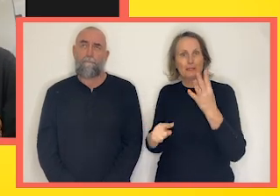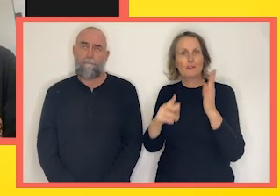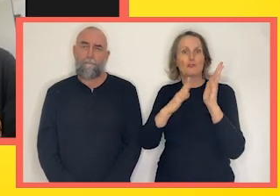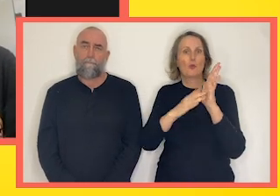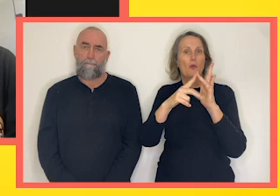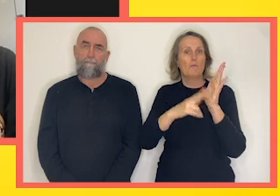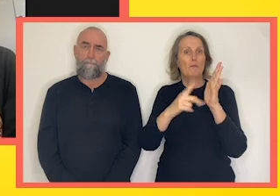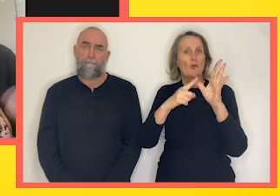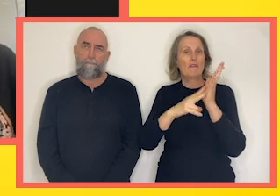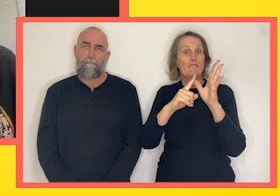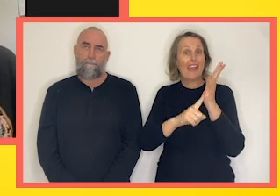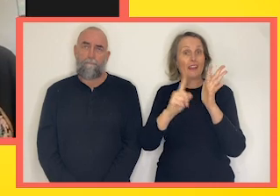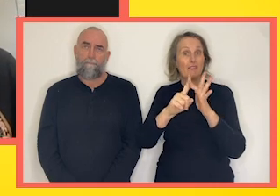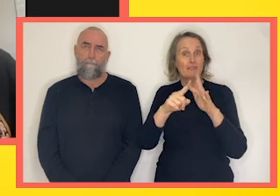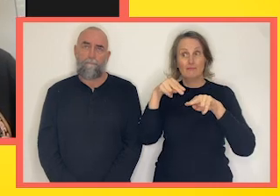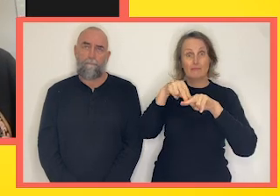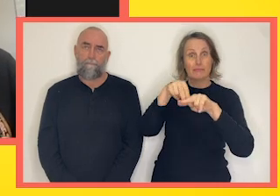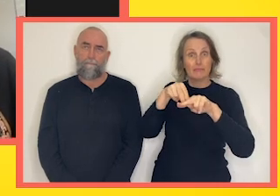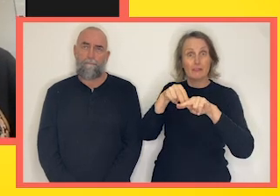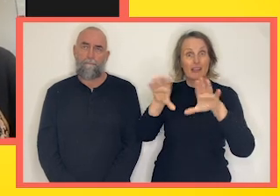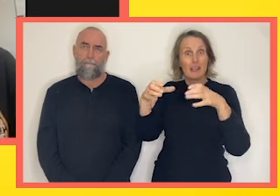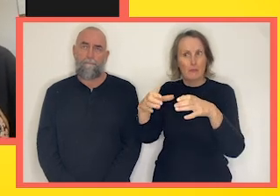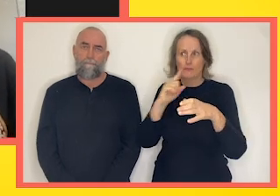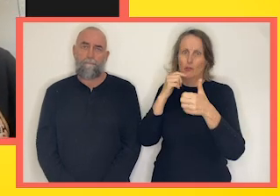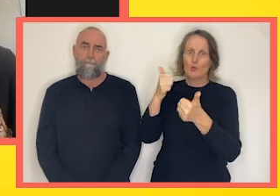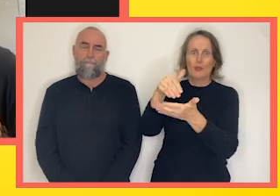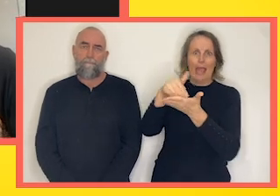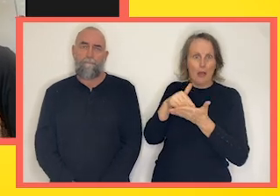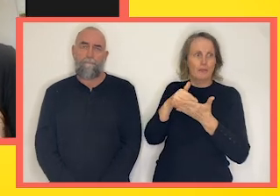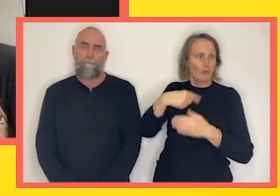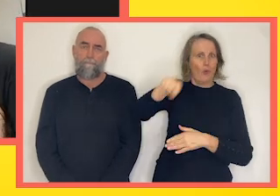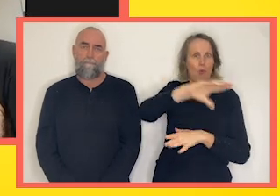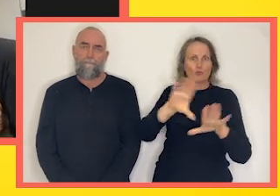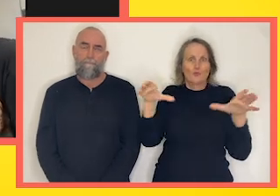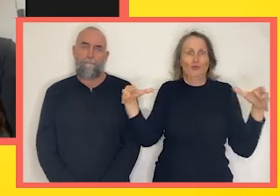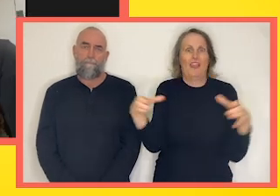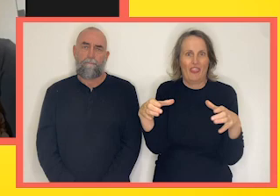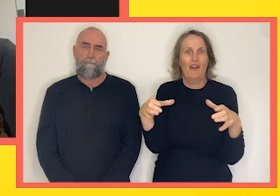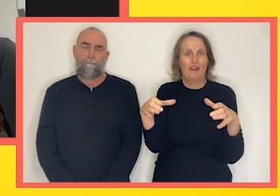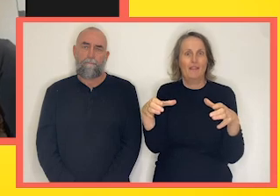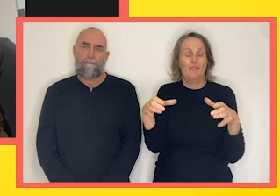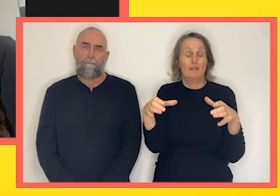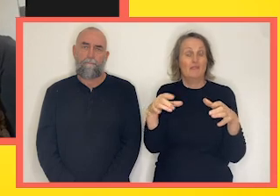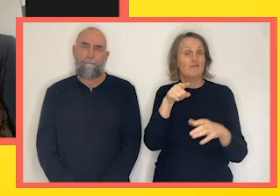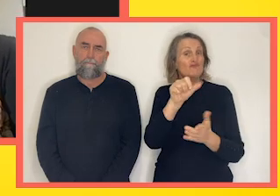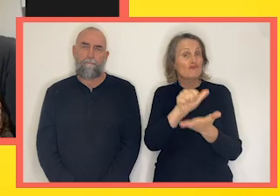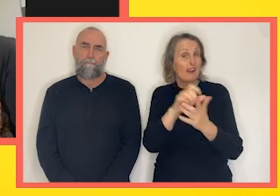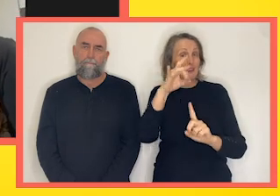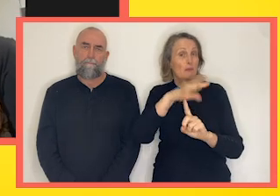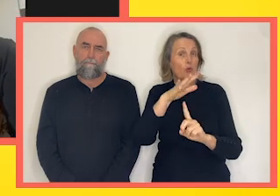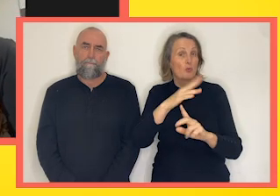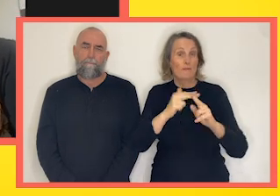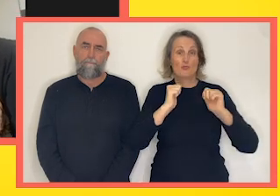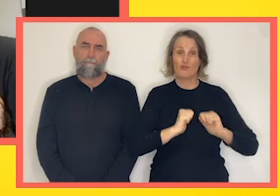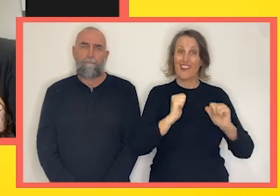been really helpful in helping us to gather momentum. And yeah, you're right. It's an important part of